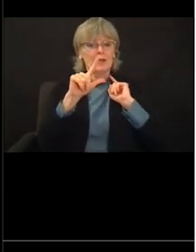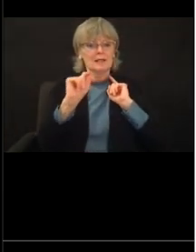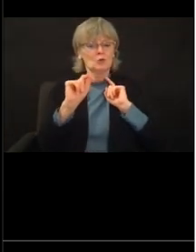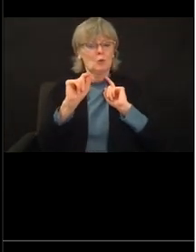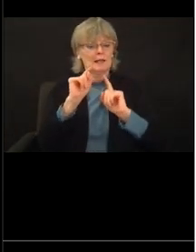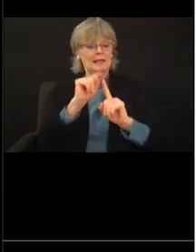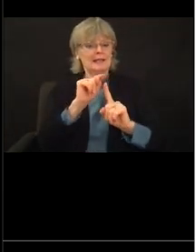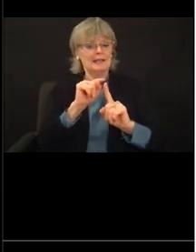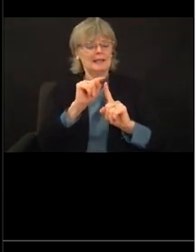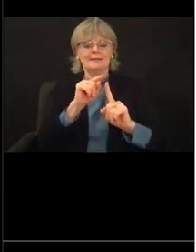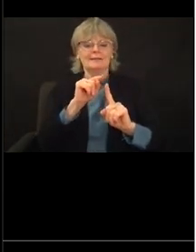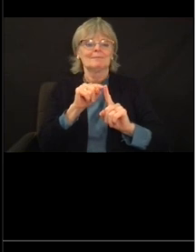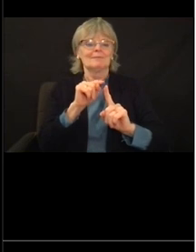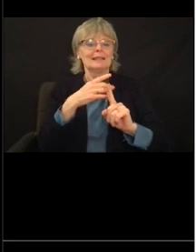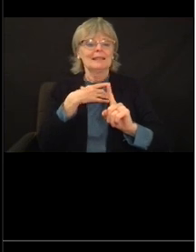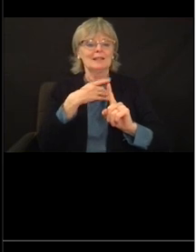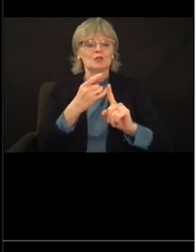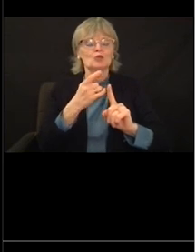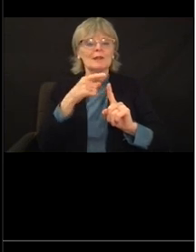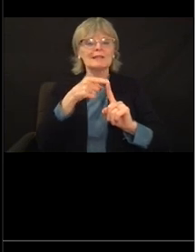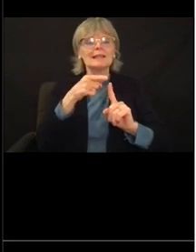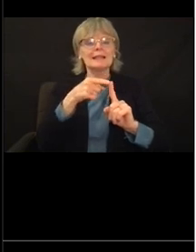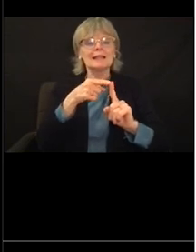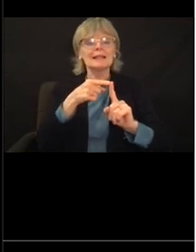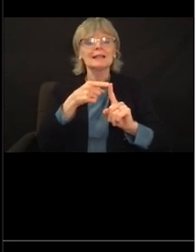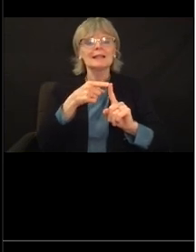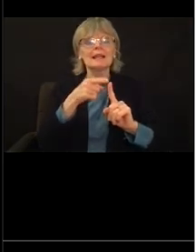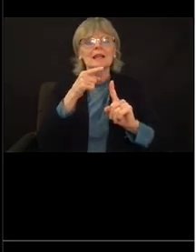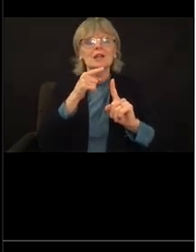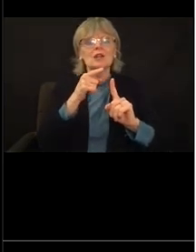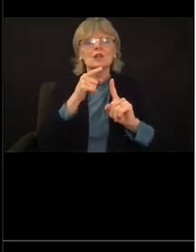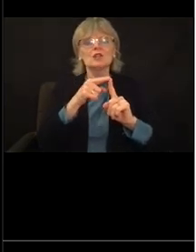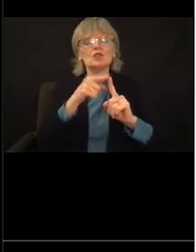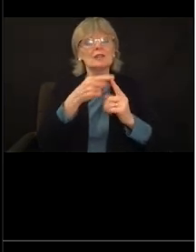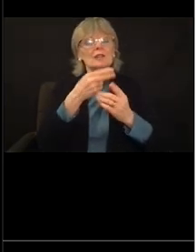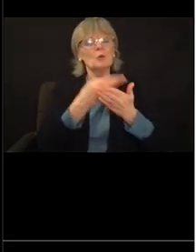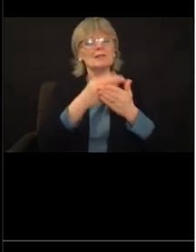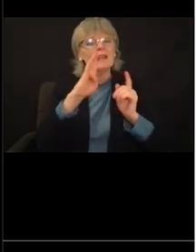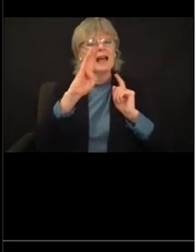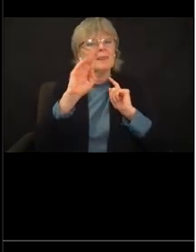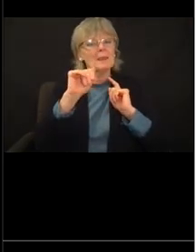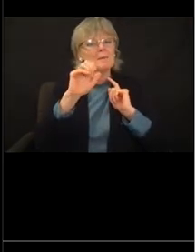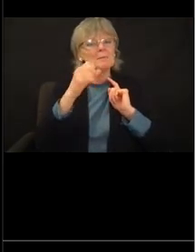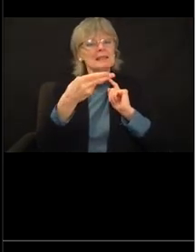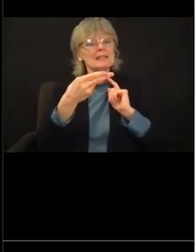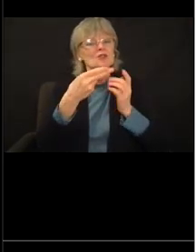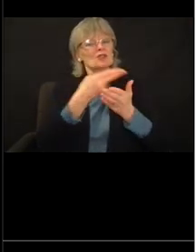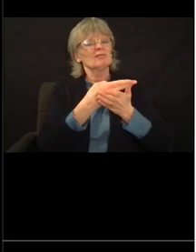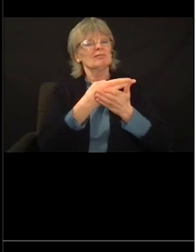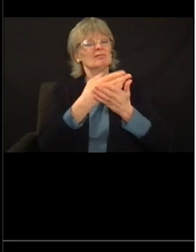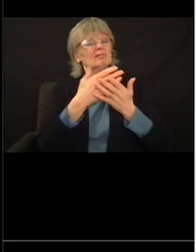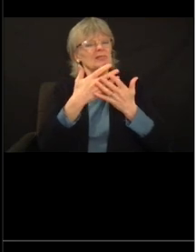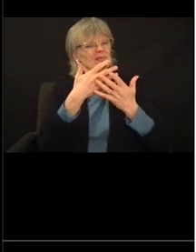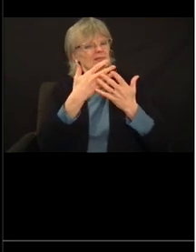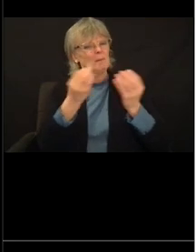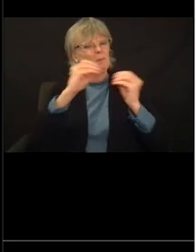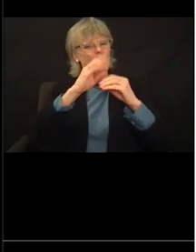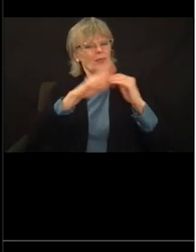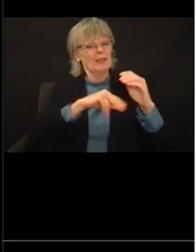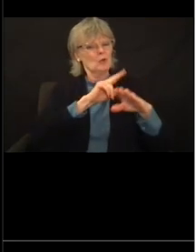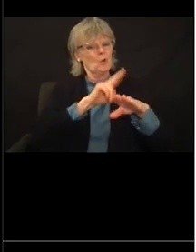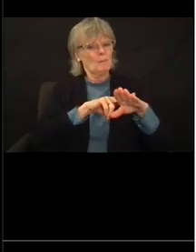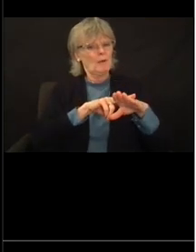interesting situation because she was hauling out on the beach more often than usual. So we have,